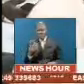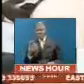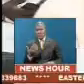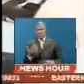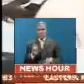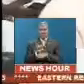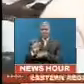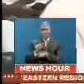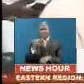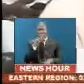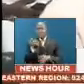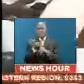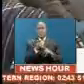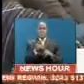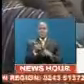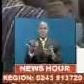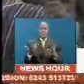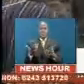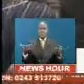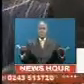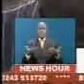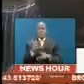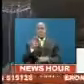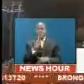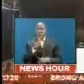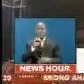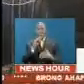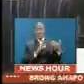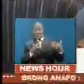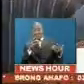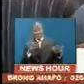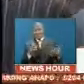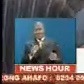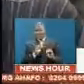that was introduced in the 1970s to ensure food security and surplus for export.